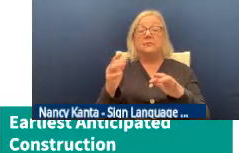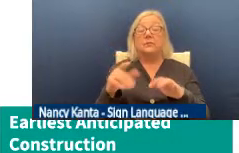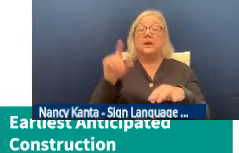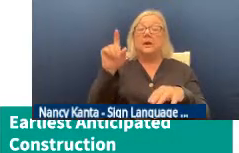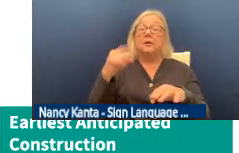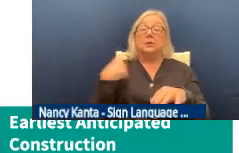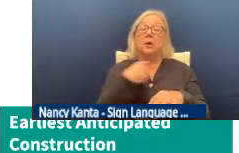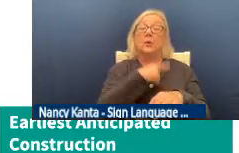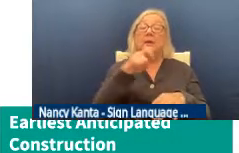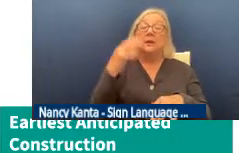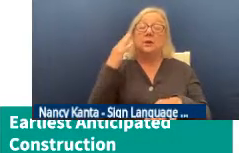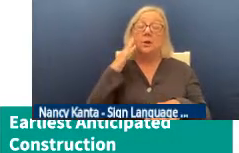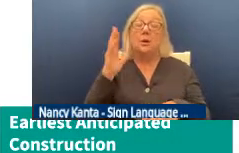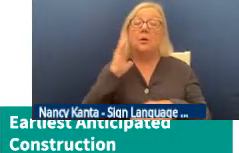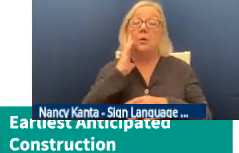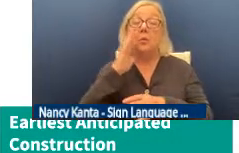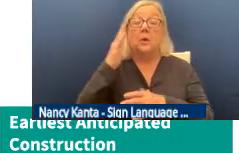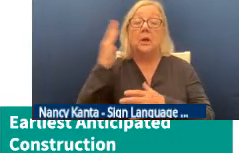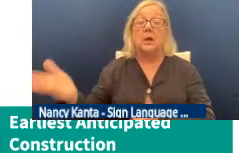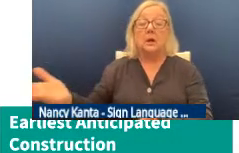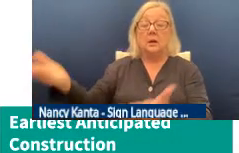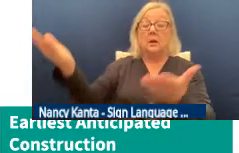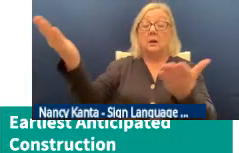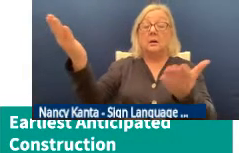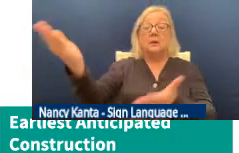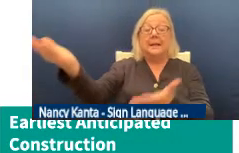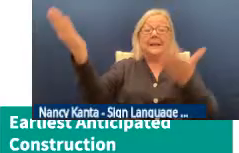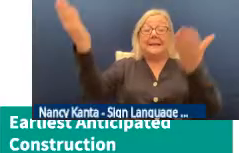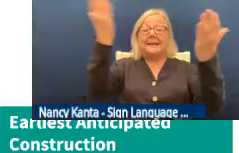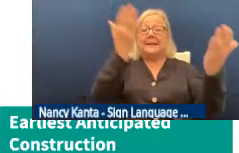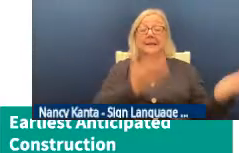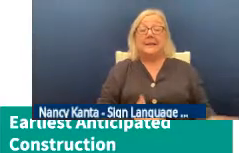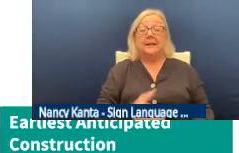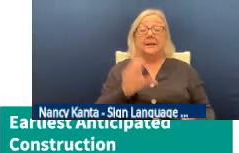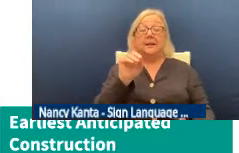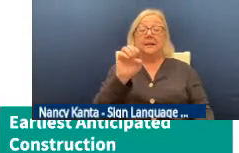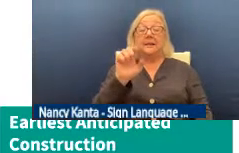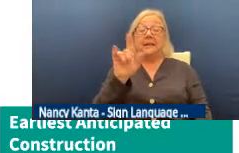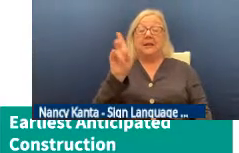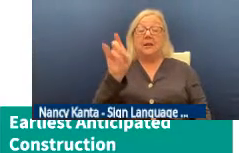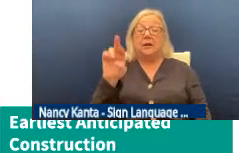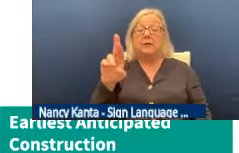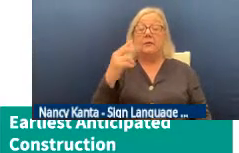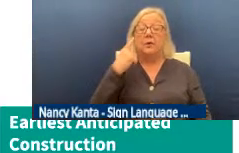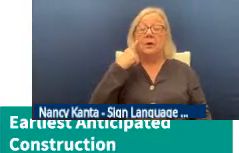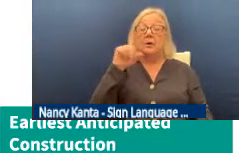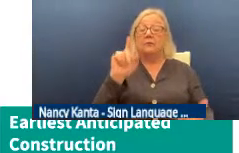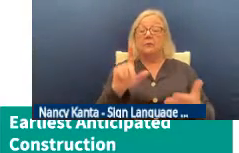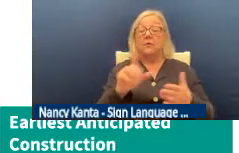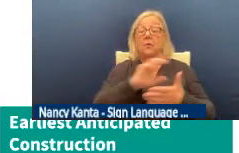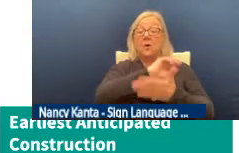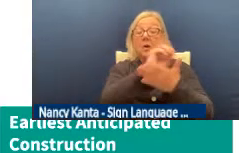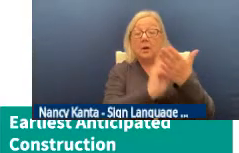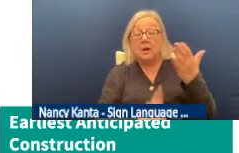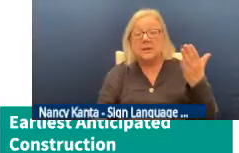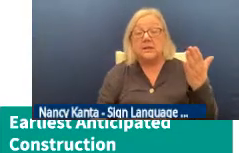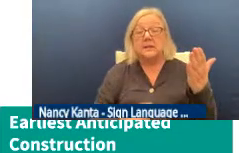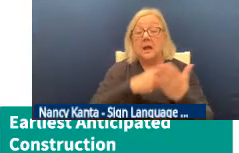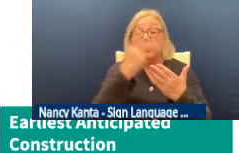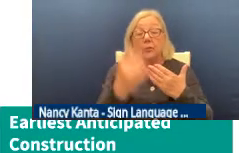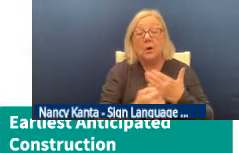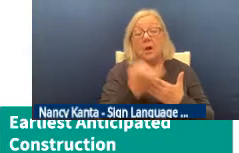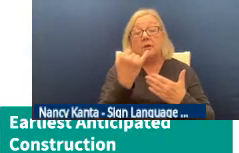for instance, with progressive design build for the river bridge. We have placeholders for most of the other projects,